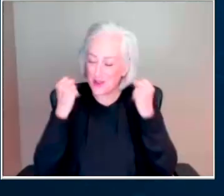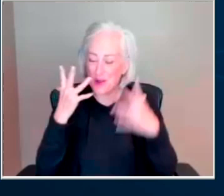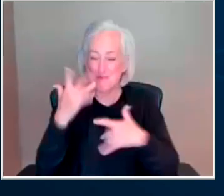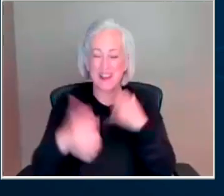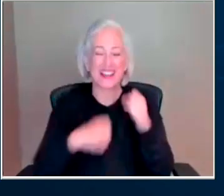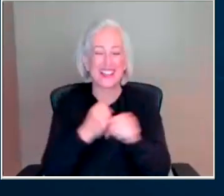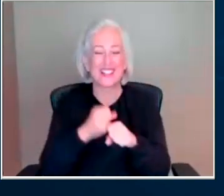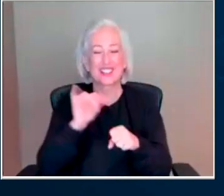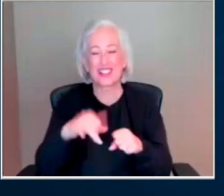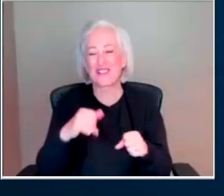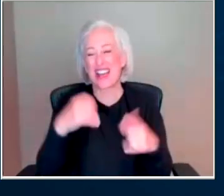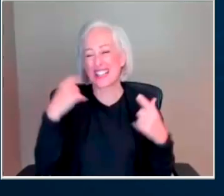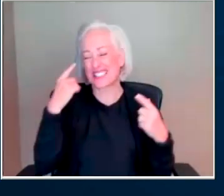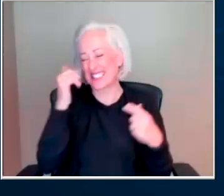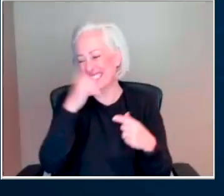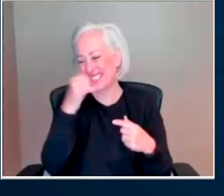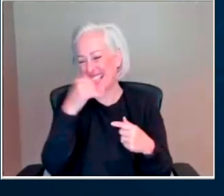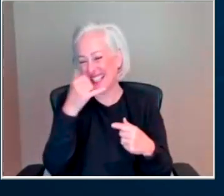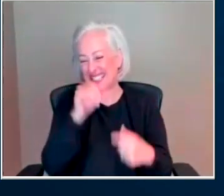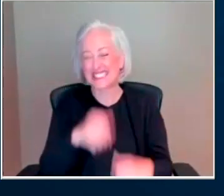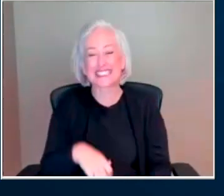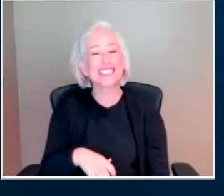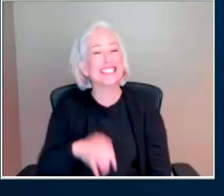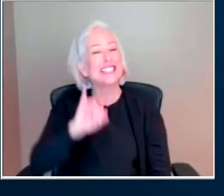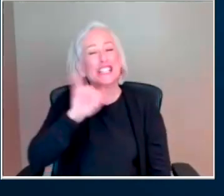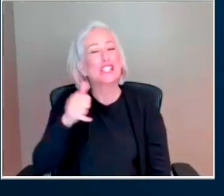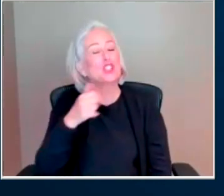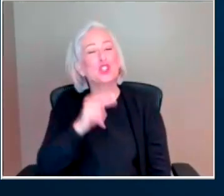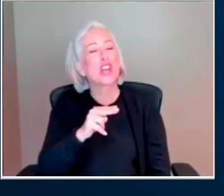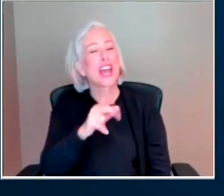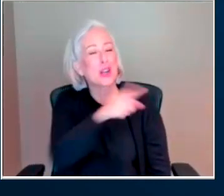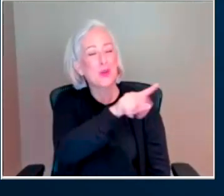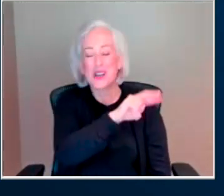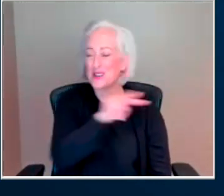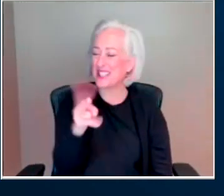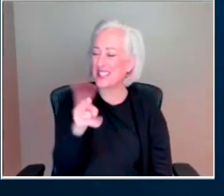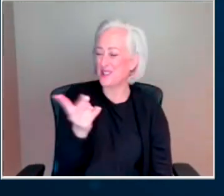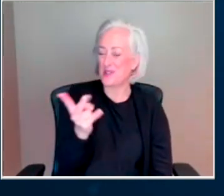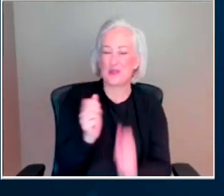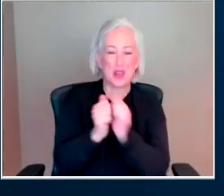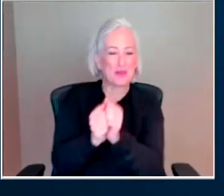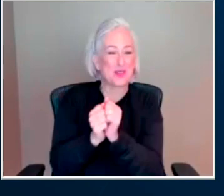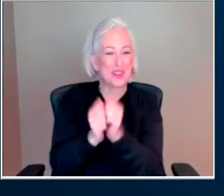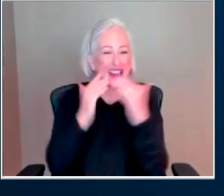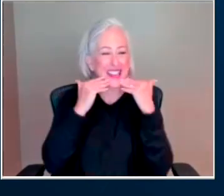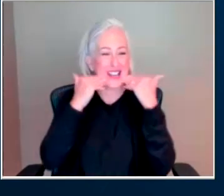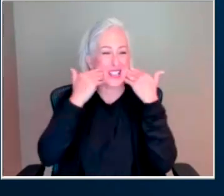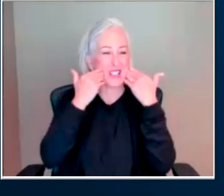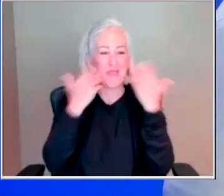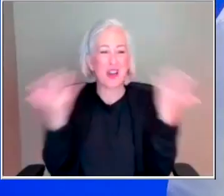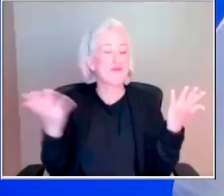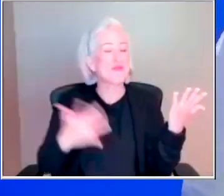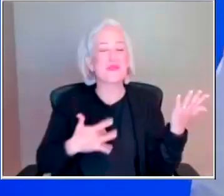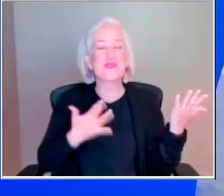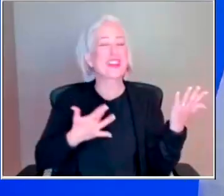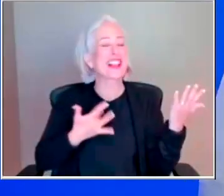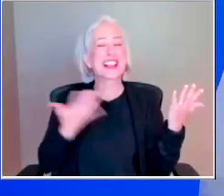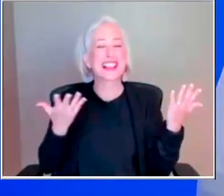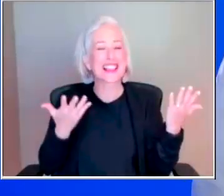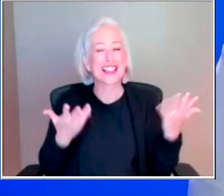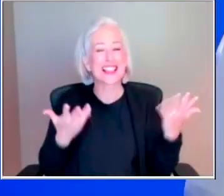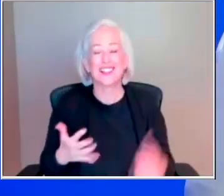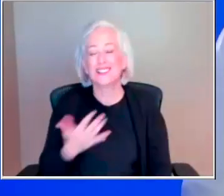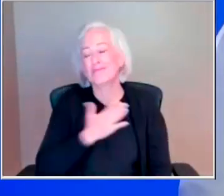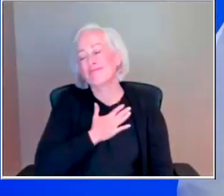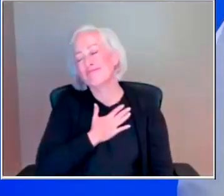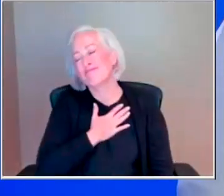I love that. So Jan, what's it like just seeing and hearing that and just watching them smile and share stories? I've been so fortunate to